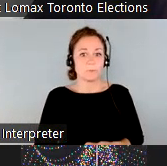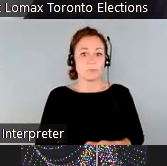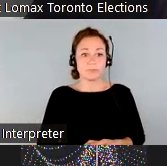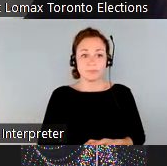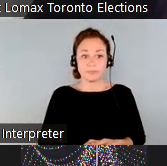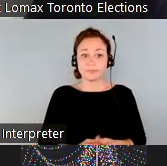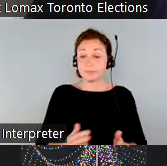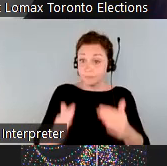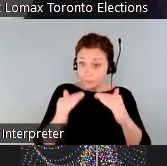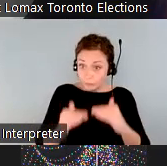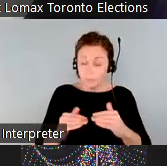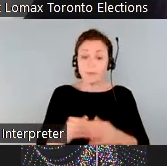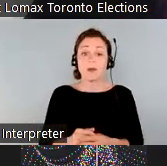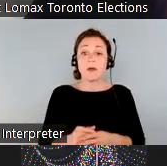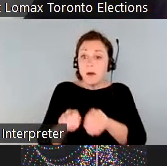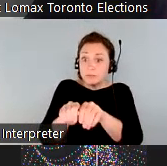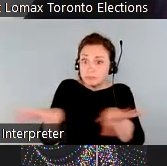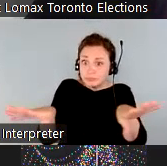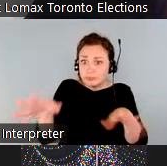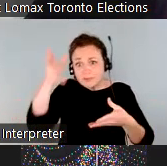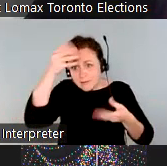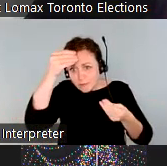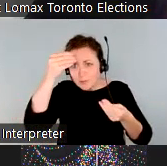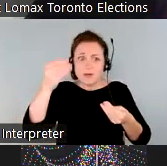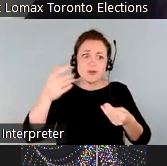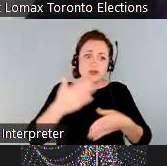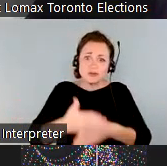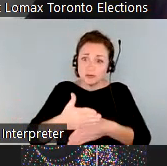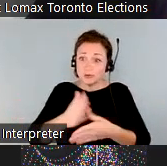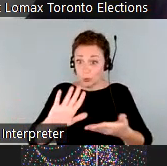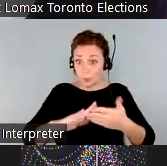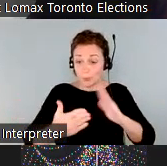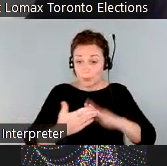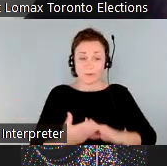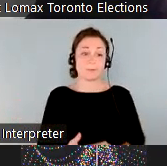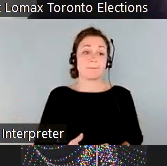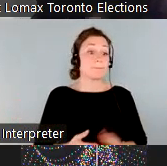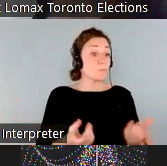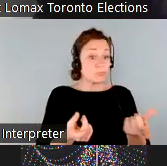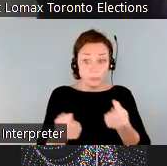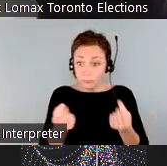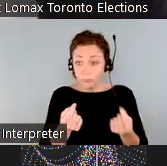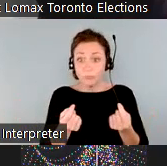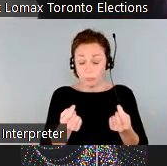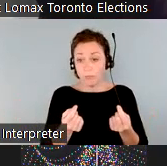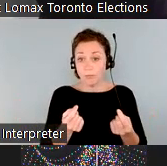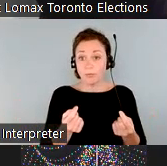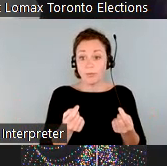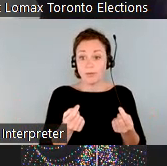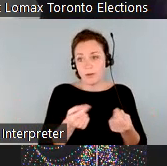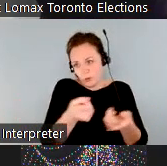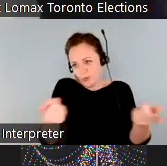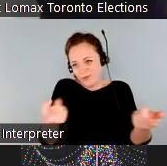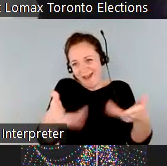So share information with your community was the last suggested thing on that list. So what you can do is you already have